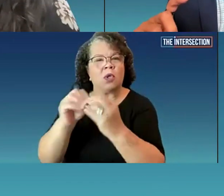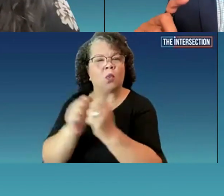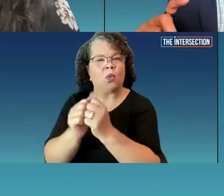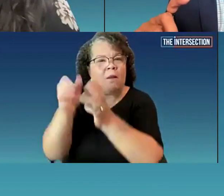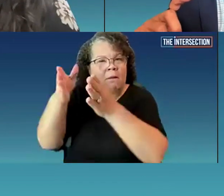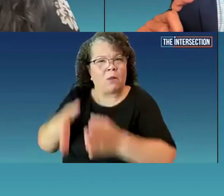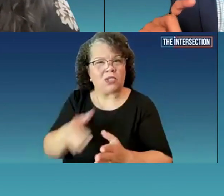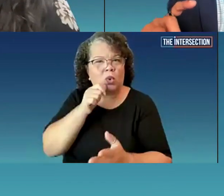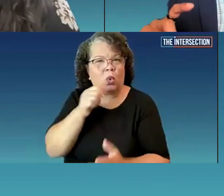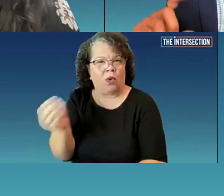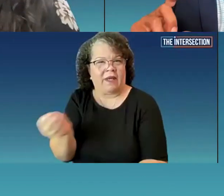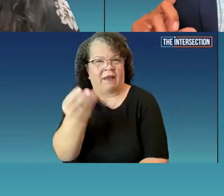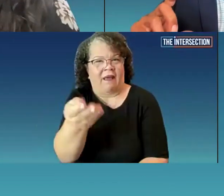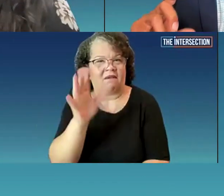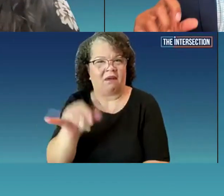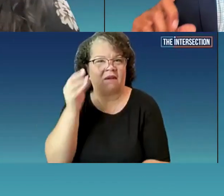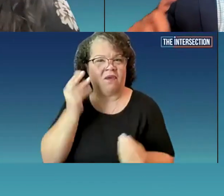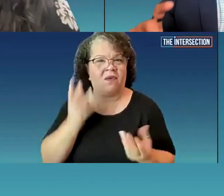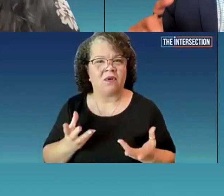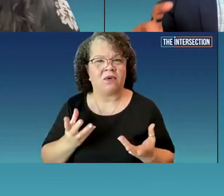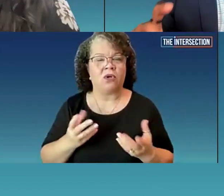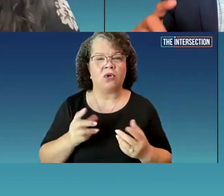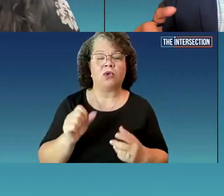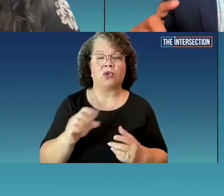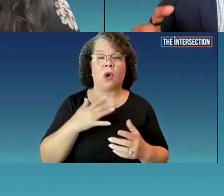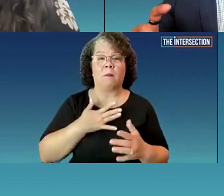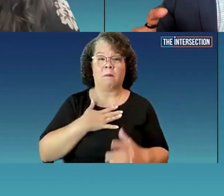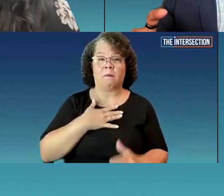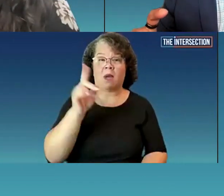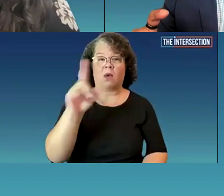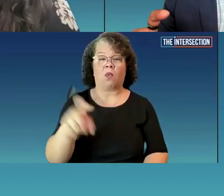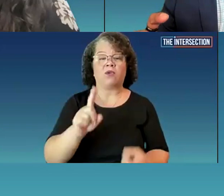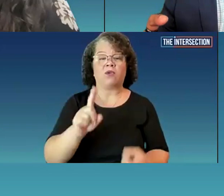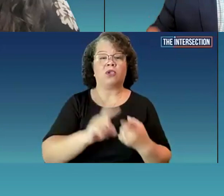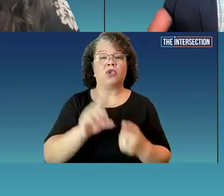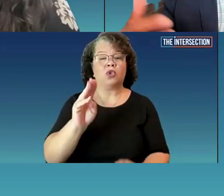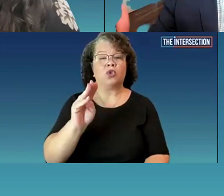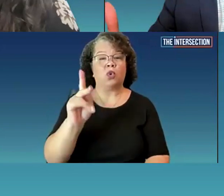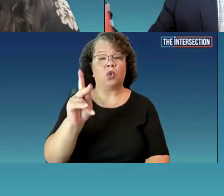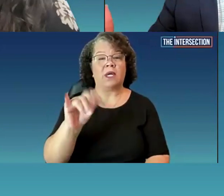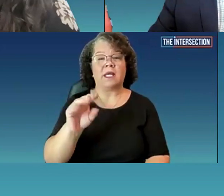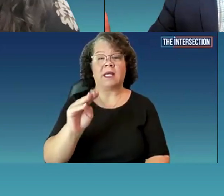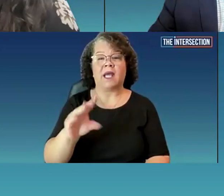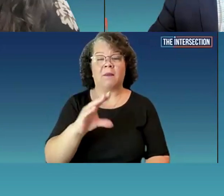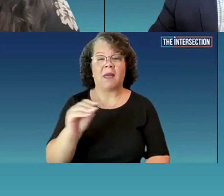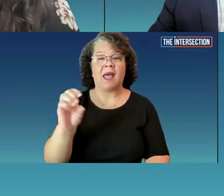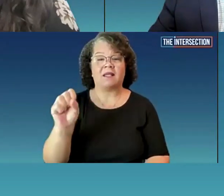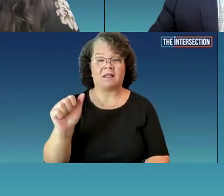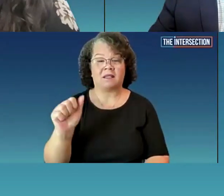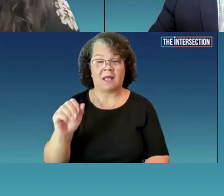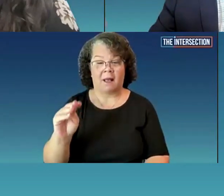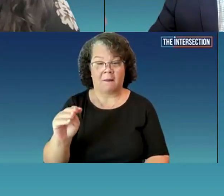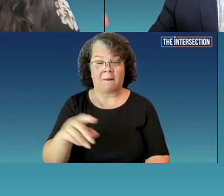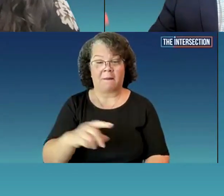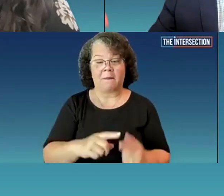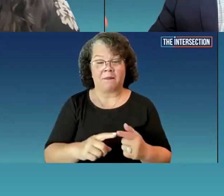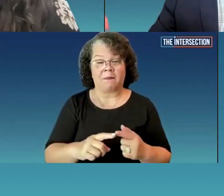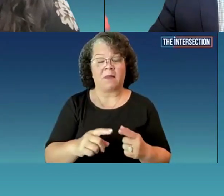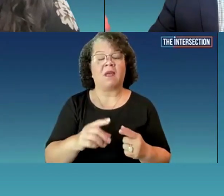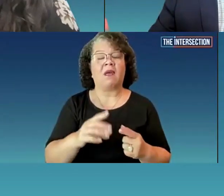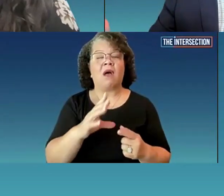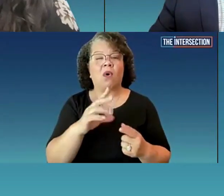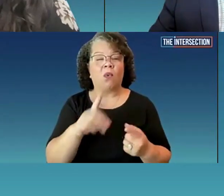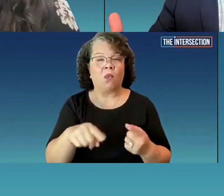to Kimberly and also to Sam around when the data was pretty clear that there was something